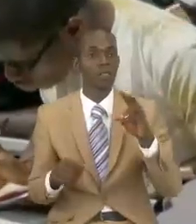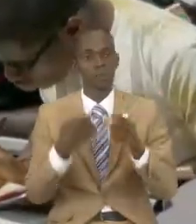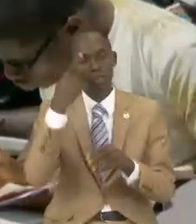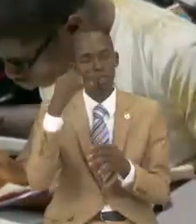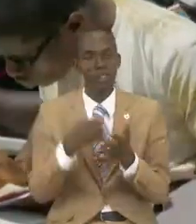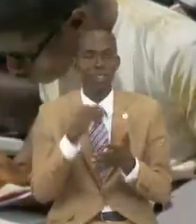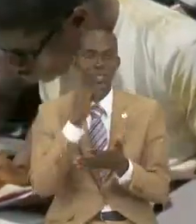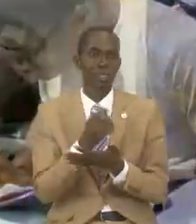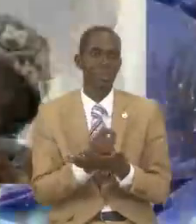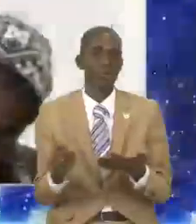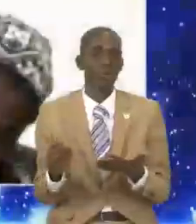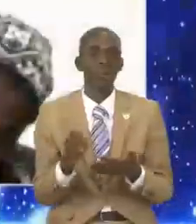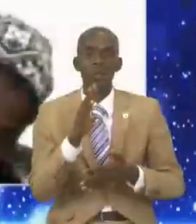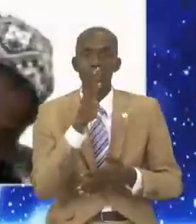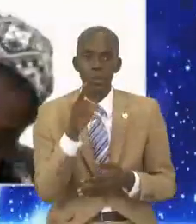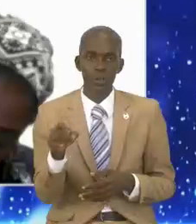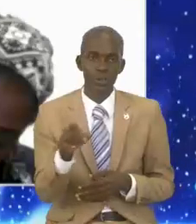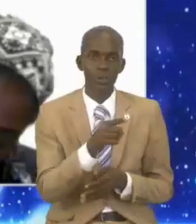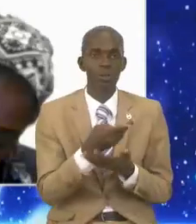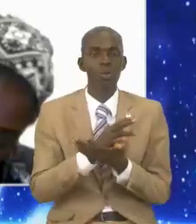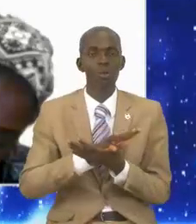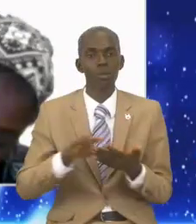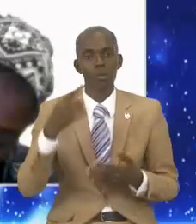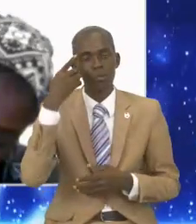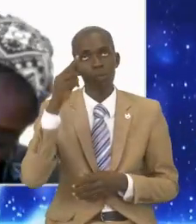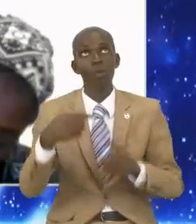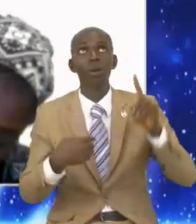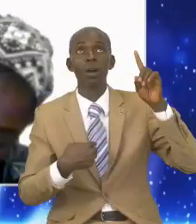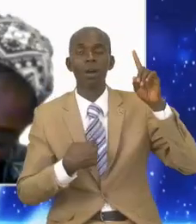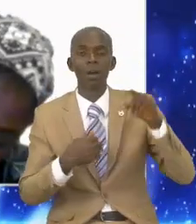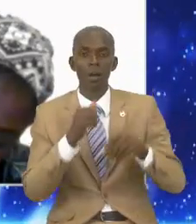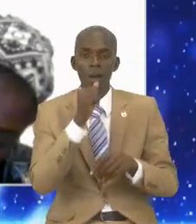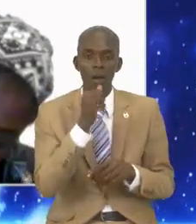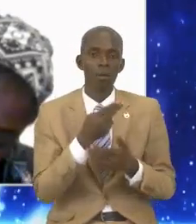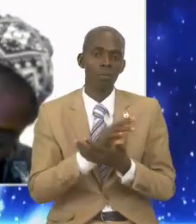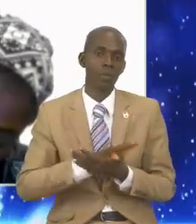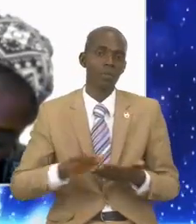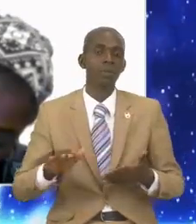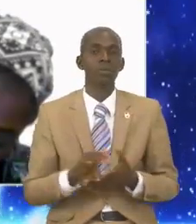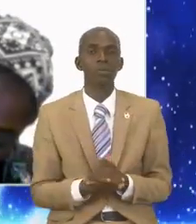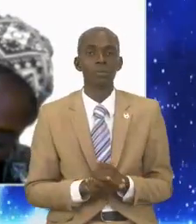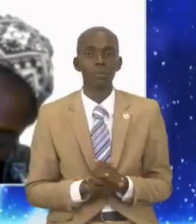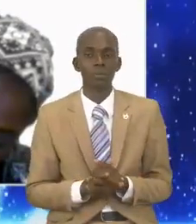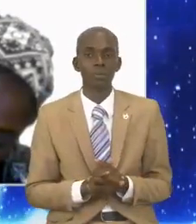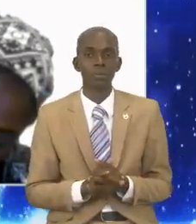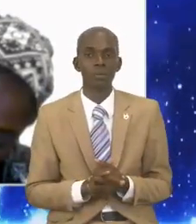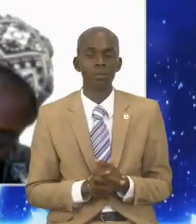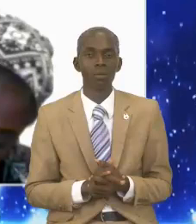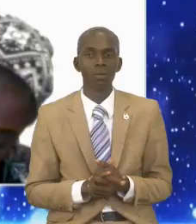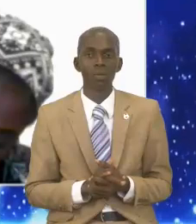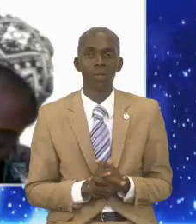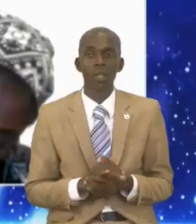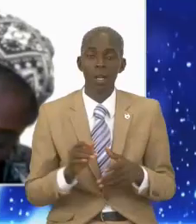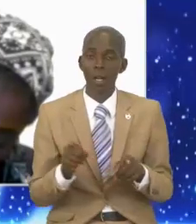written, be ye holy, for I am holy. As long as I'm